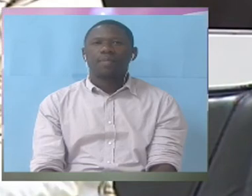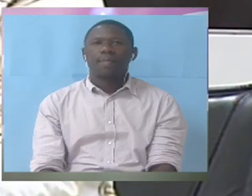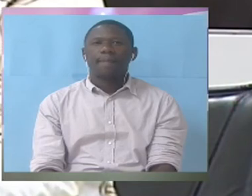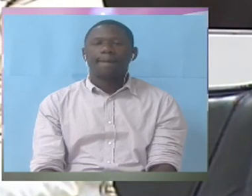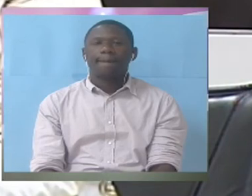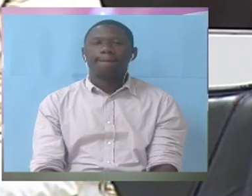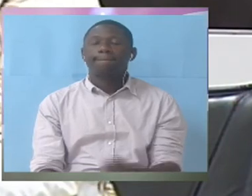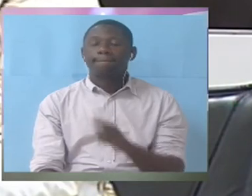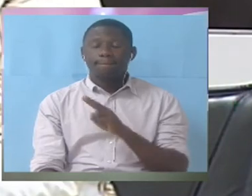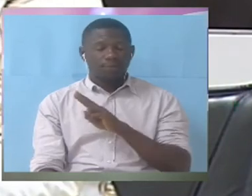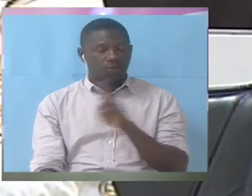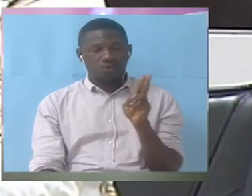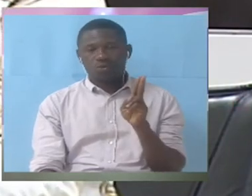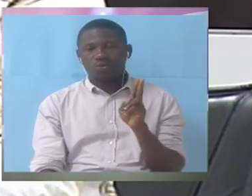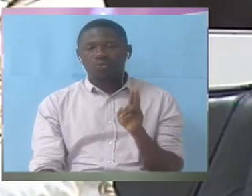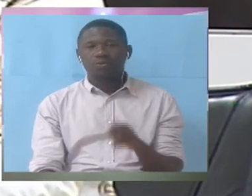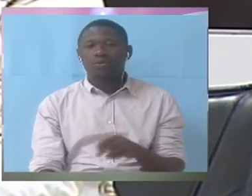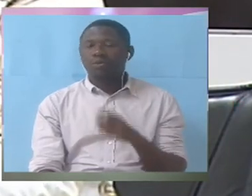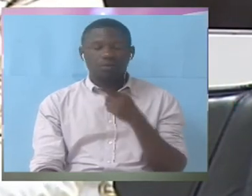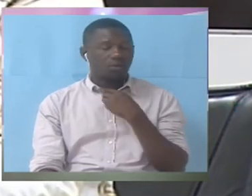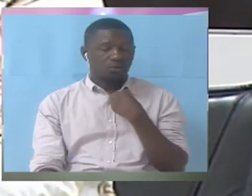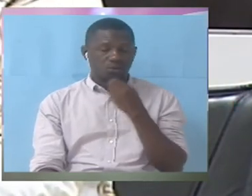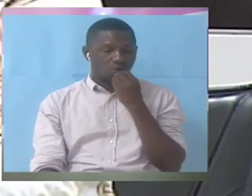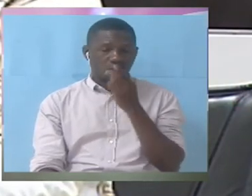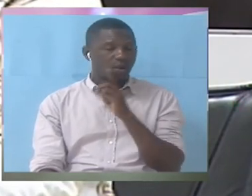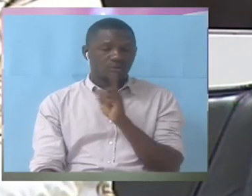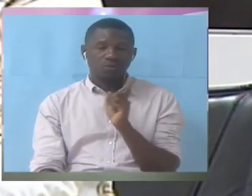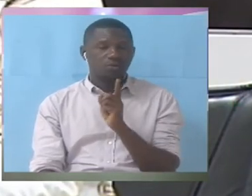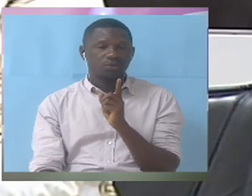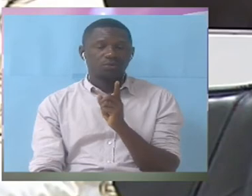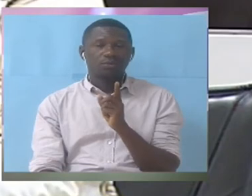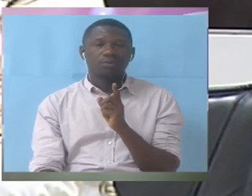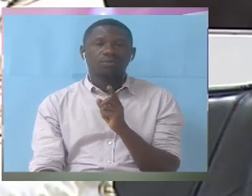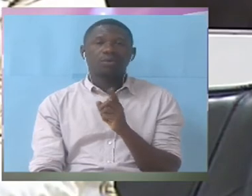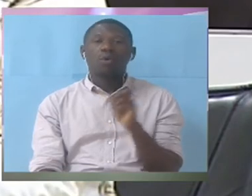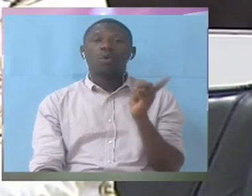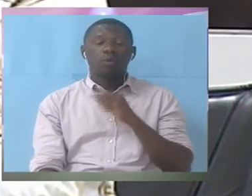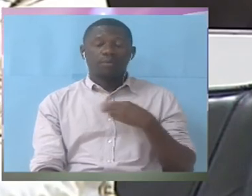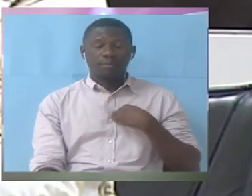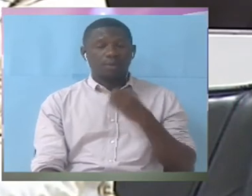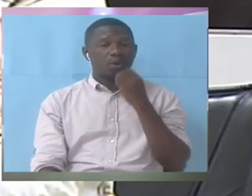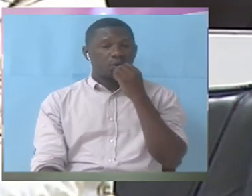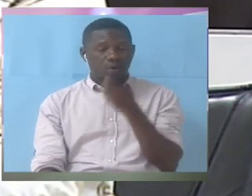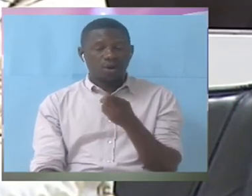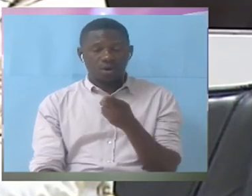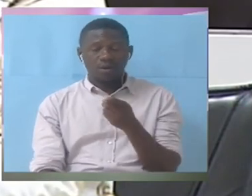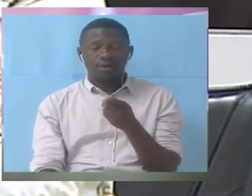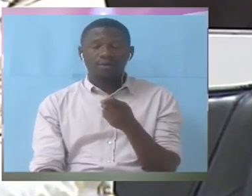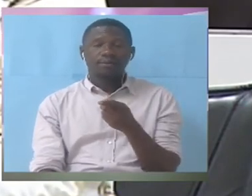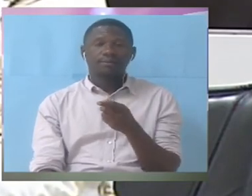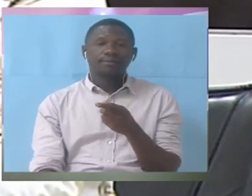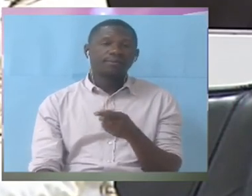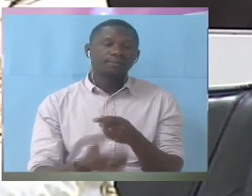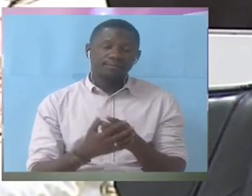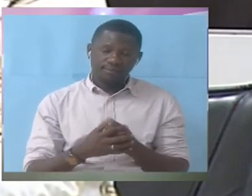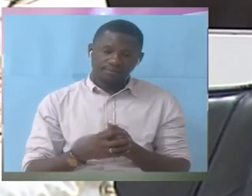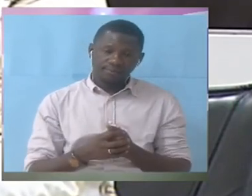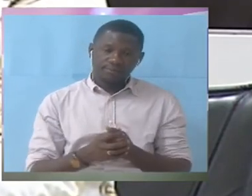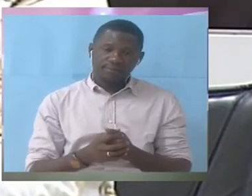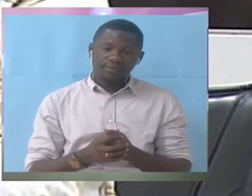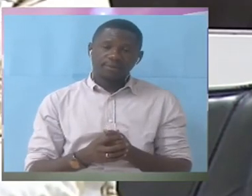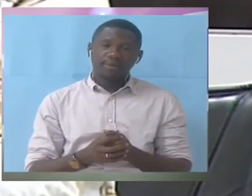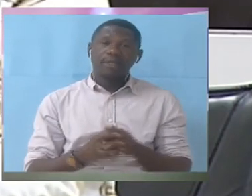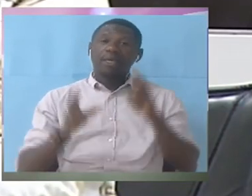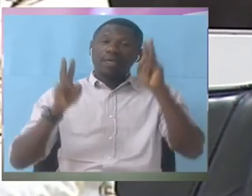No, I did not say that. Waxuma lolu. What I said was, lima wax moy,